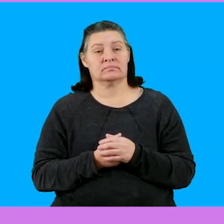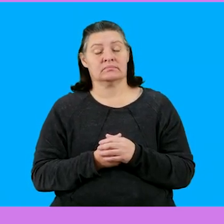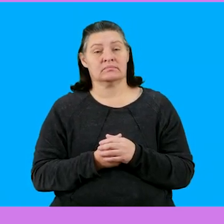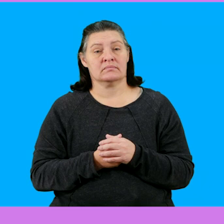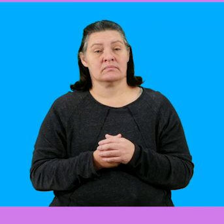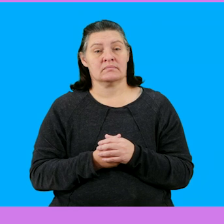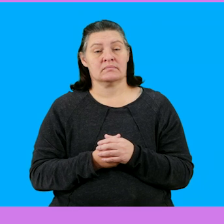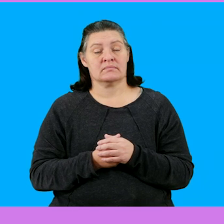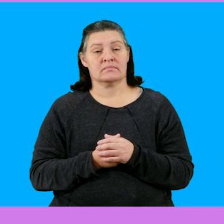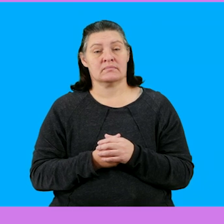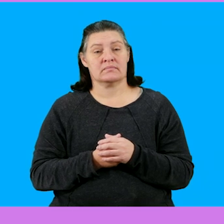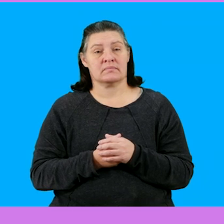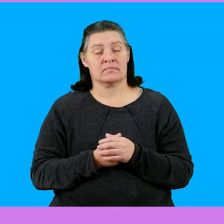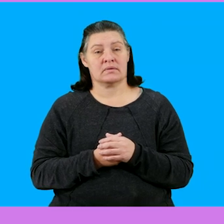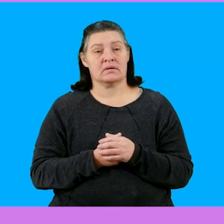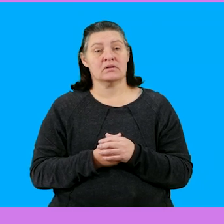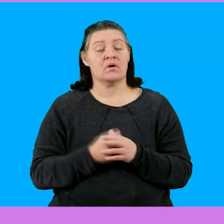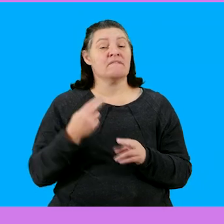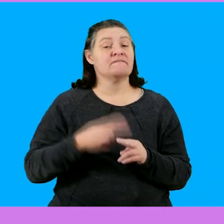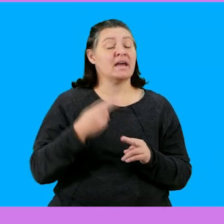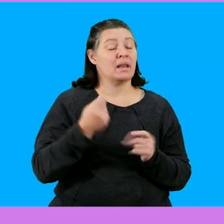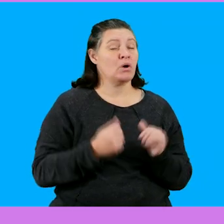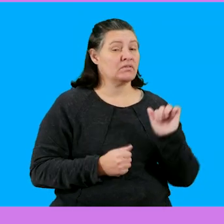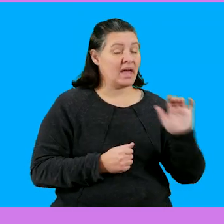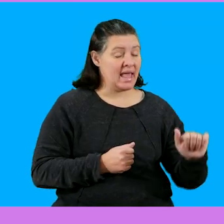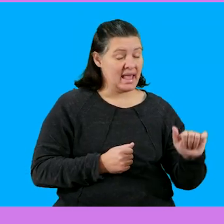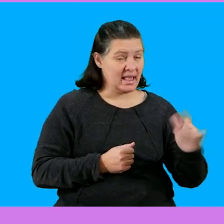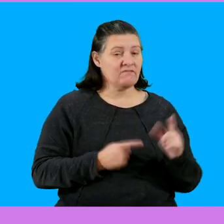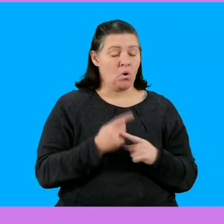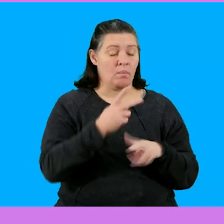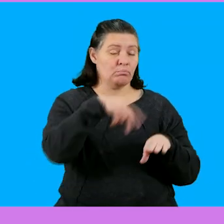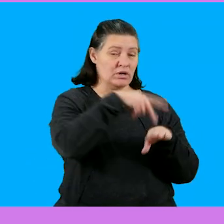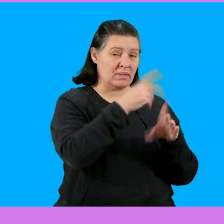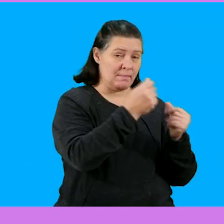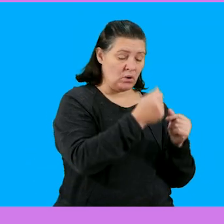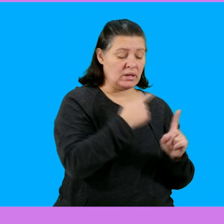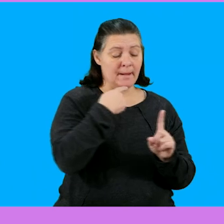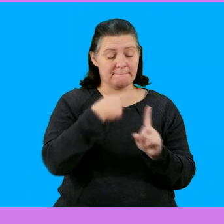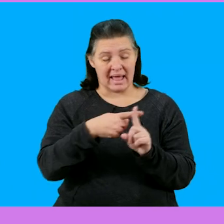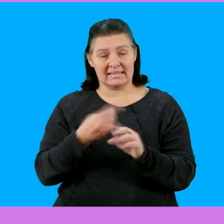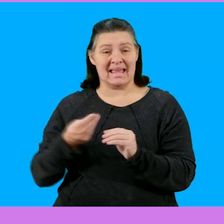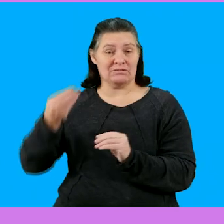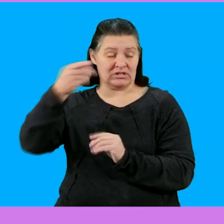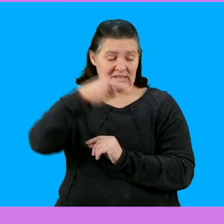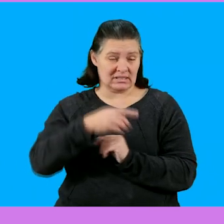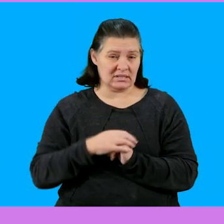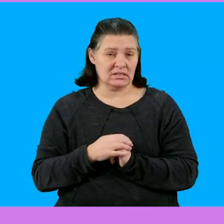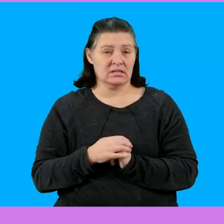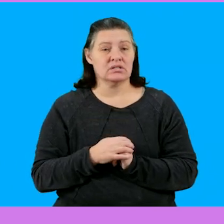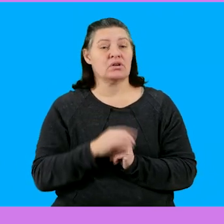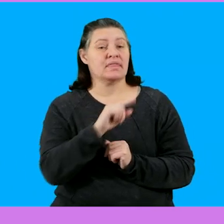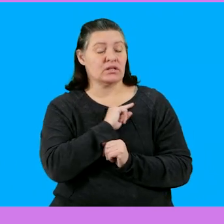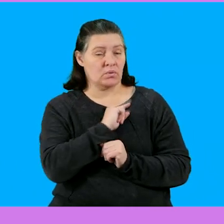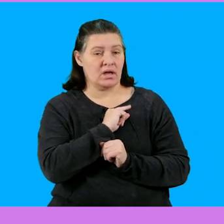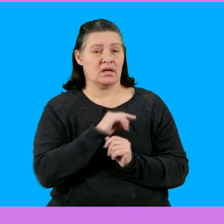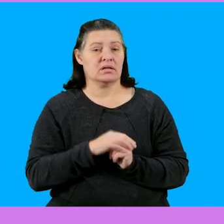Okay, in this case for Institution B. Remember I said final amount consists of your principal amount plus the interest, right? So